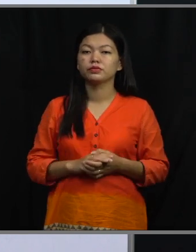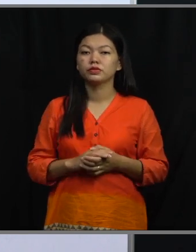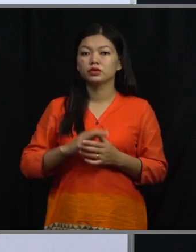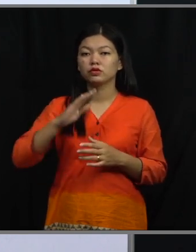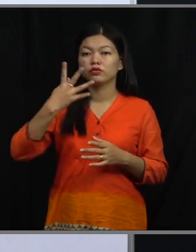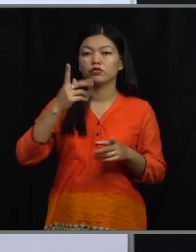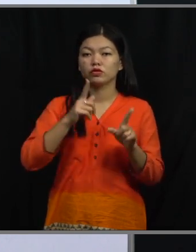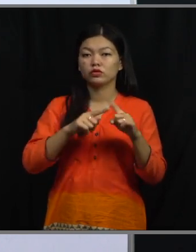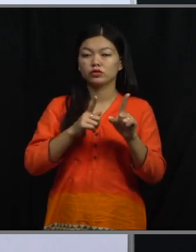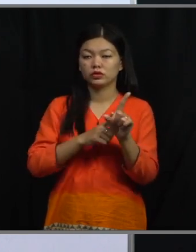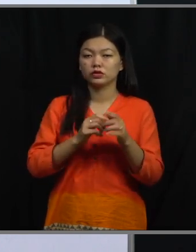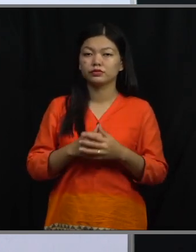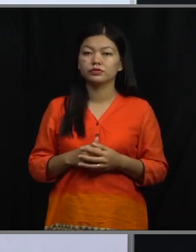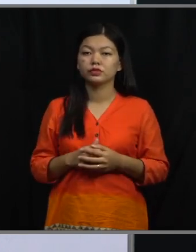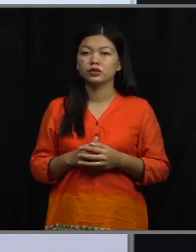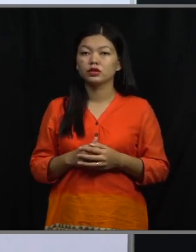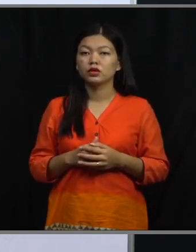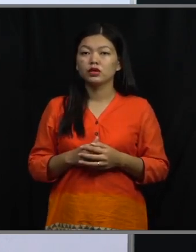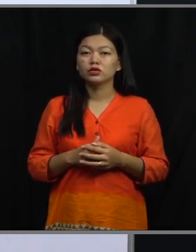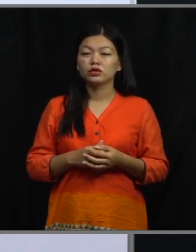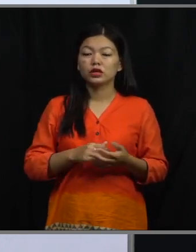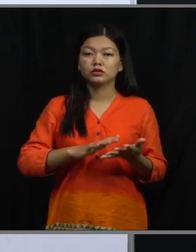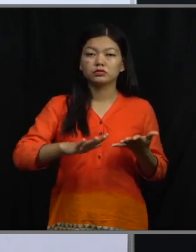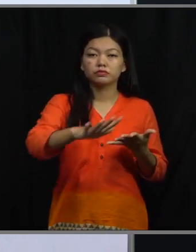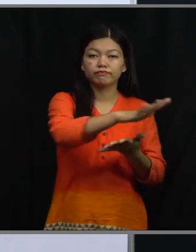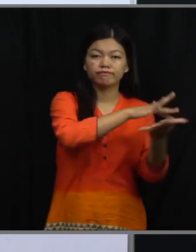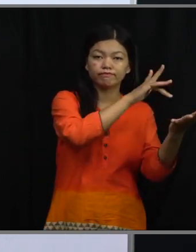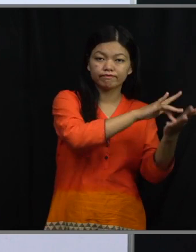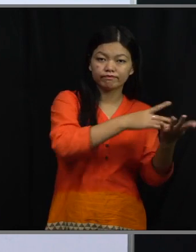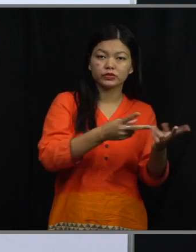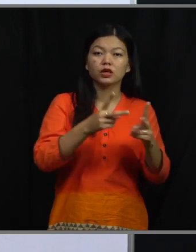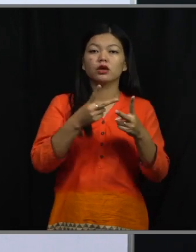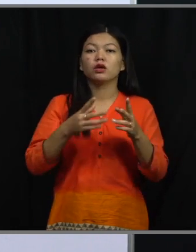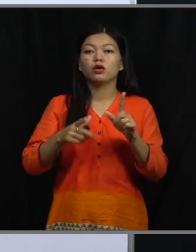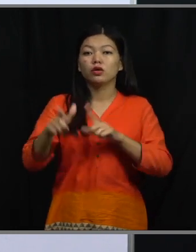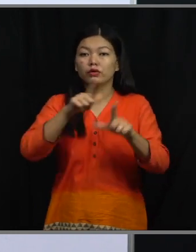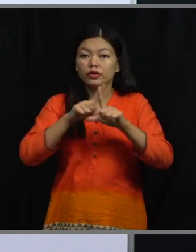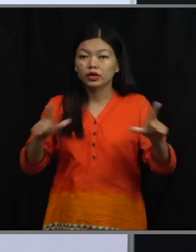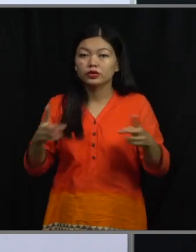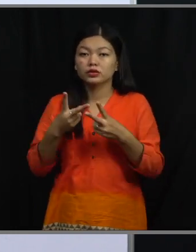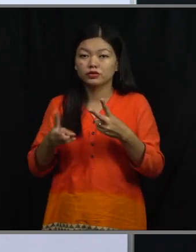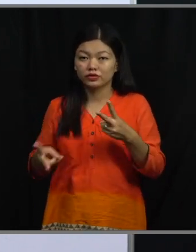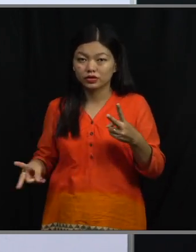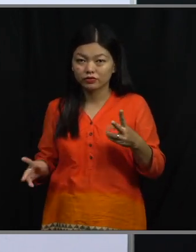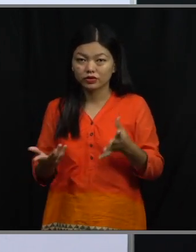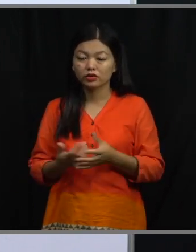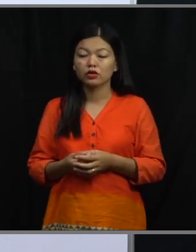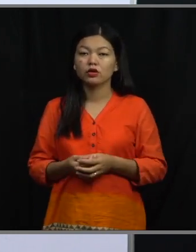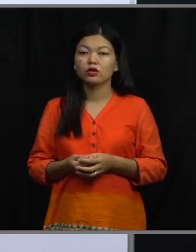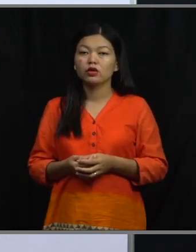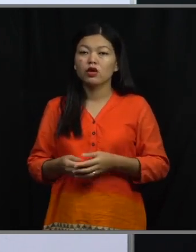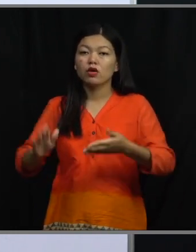is found in India, based on geographical location, the linguistic differences, or also based on differences